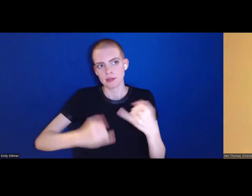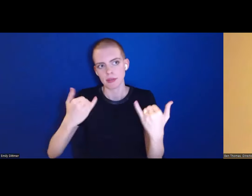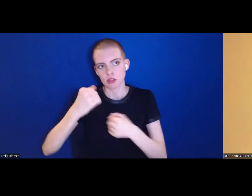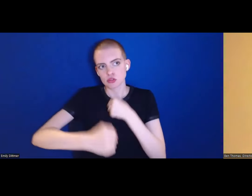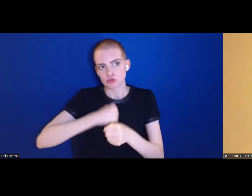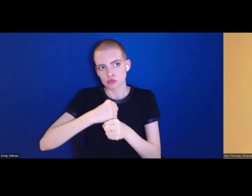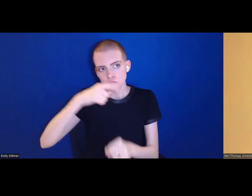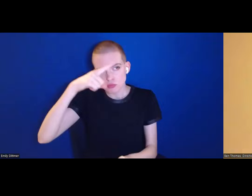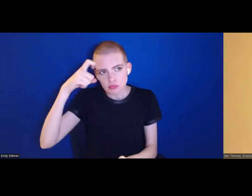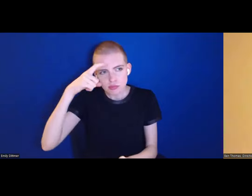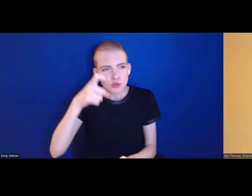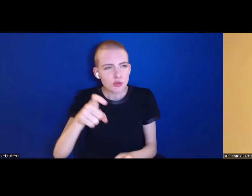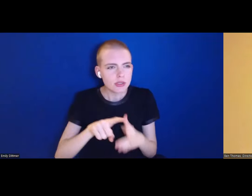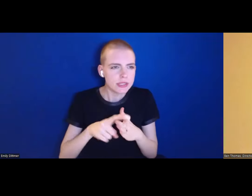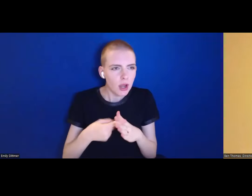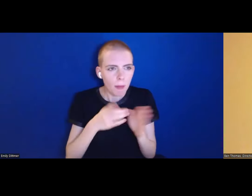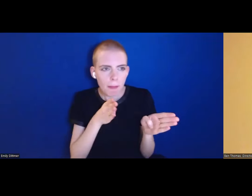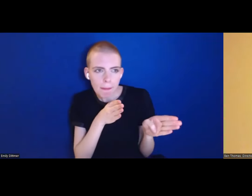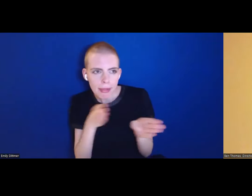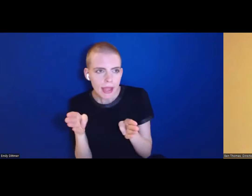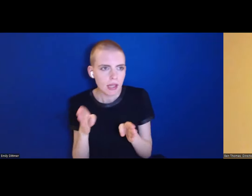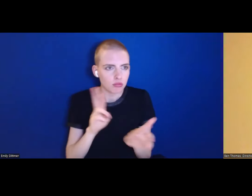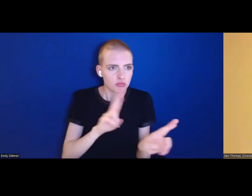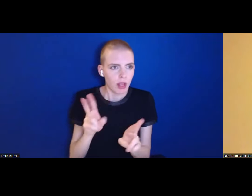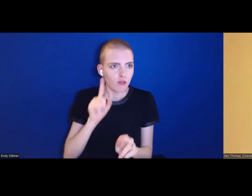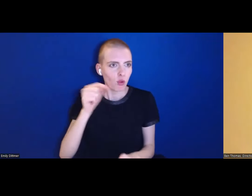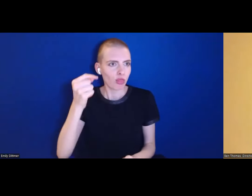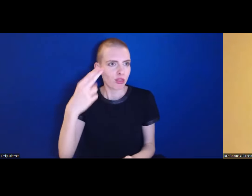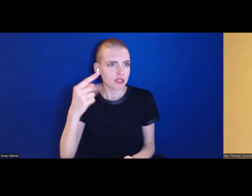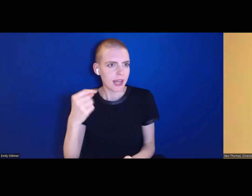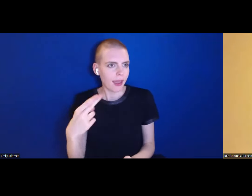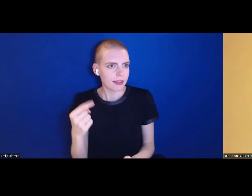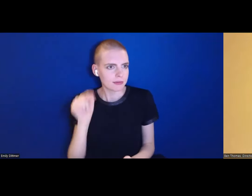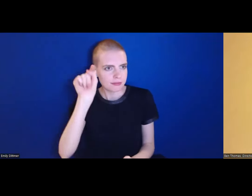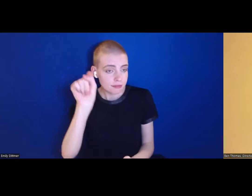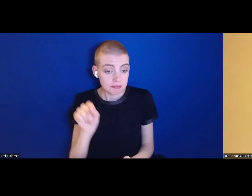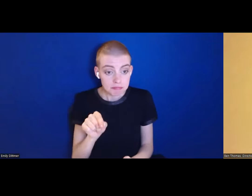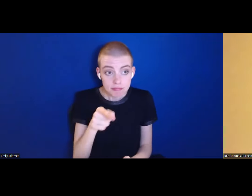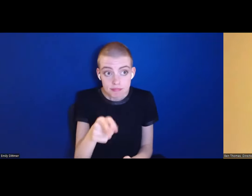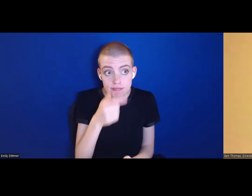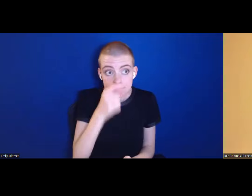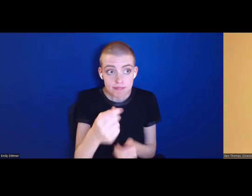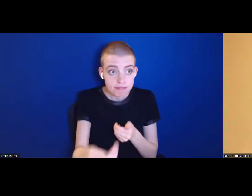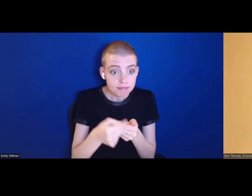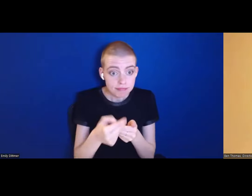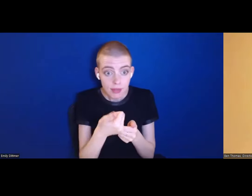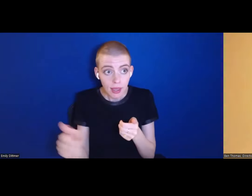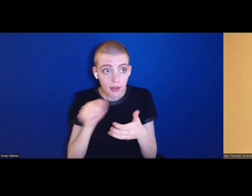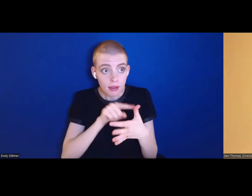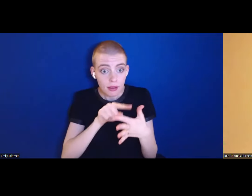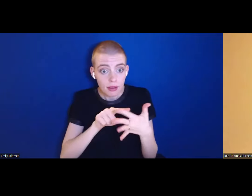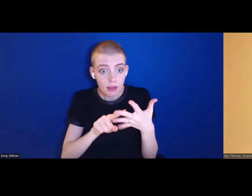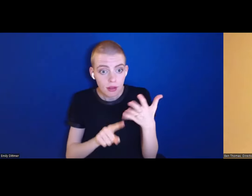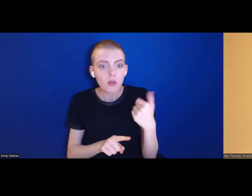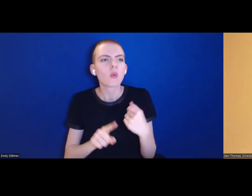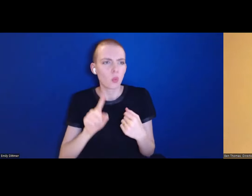for those Thursday afternoons when there will be talks. And if you're interested in any of those lecturers, we'll also put in the information for